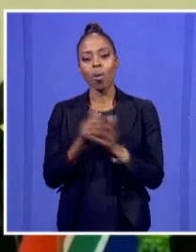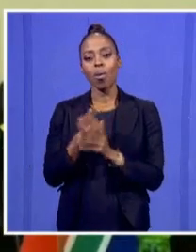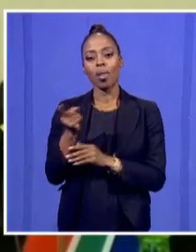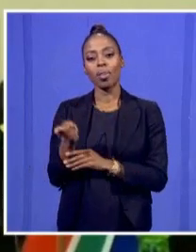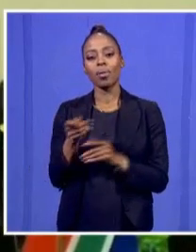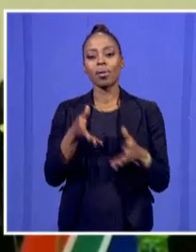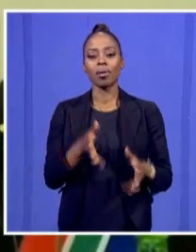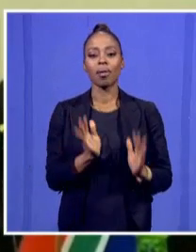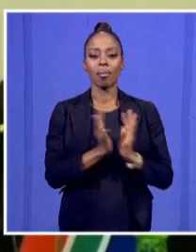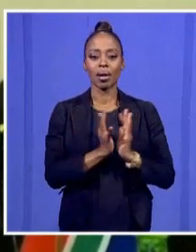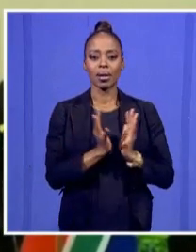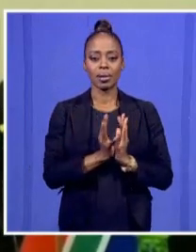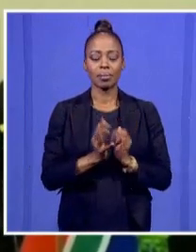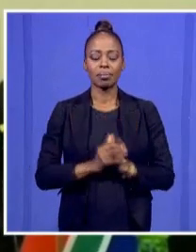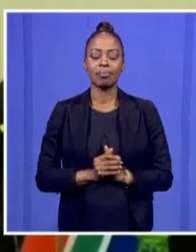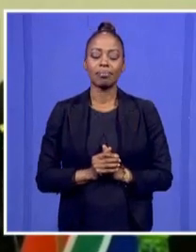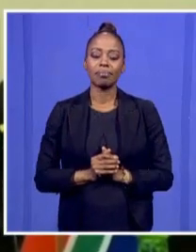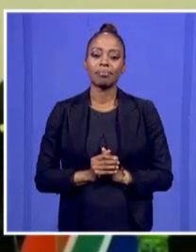meeting.